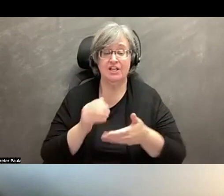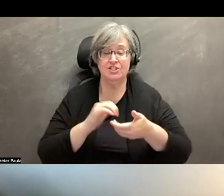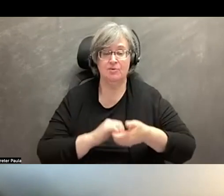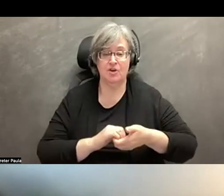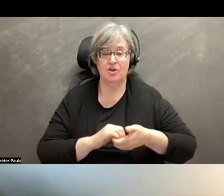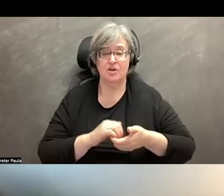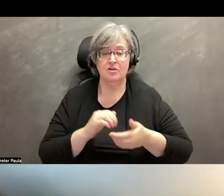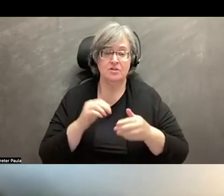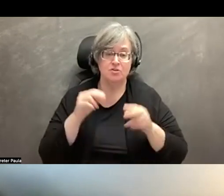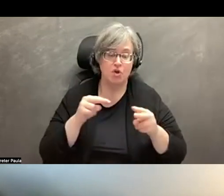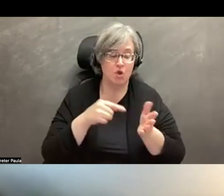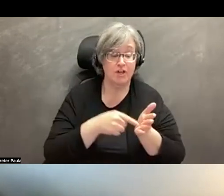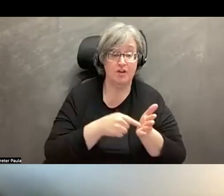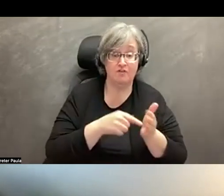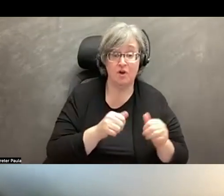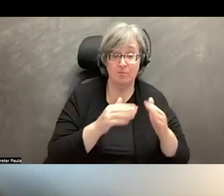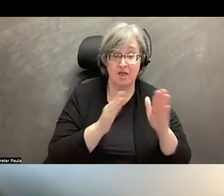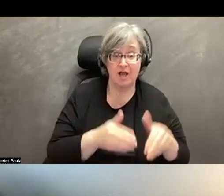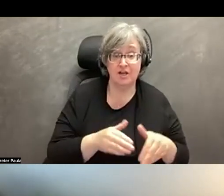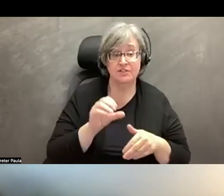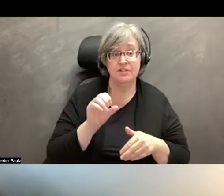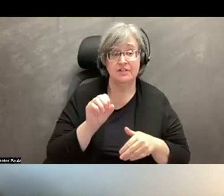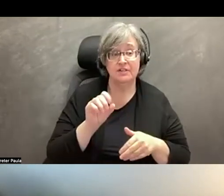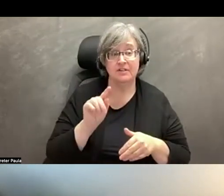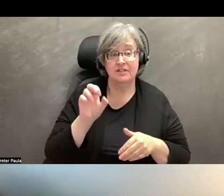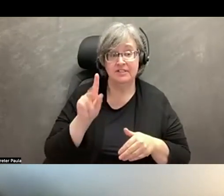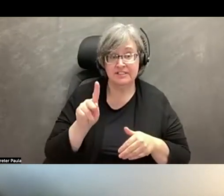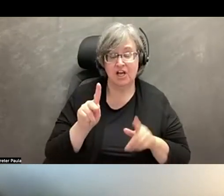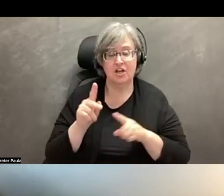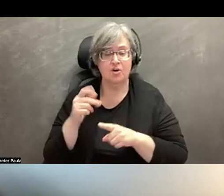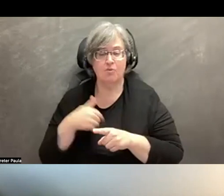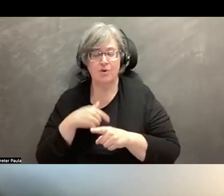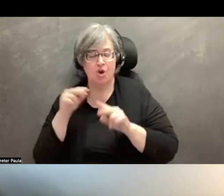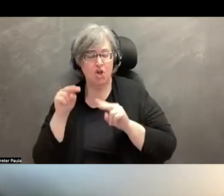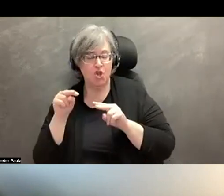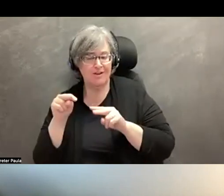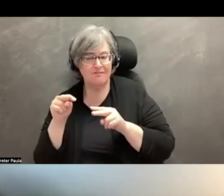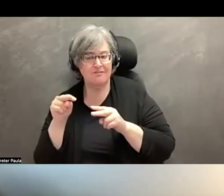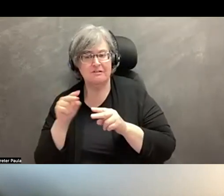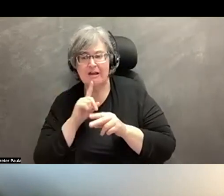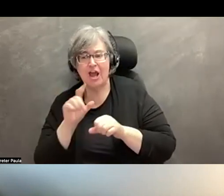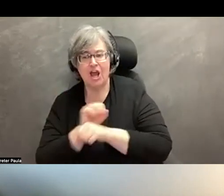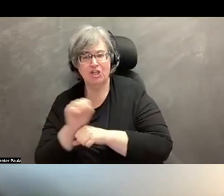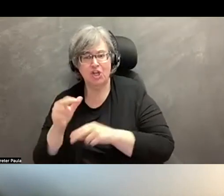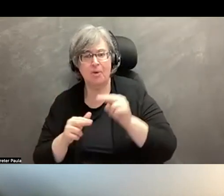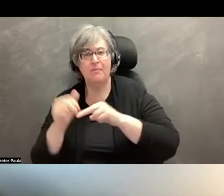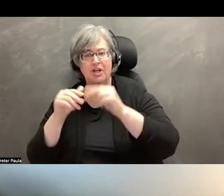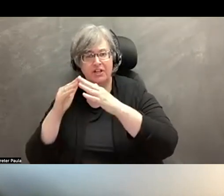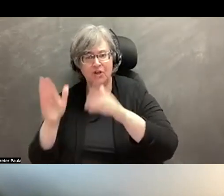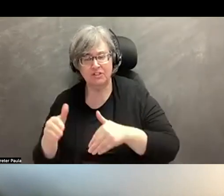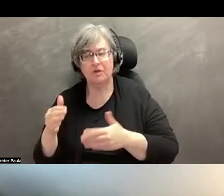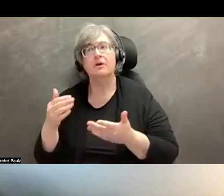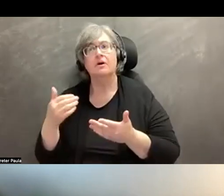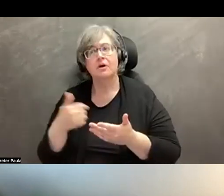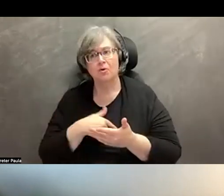at affordable housing stock. We were looking at actual building housing. And when we built the housing, then we looked at, well, how can we support